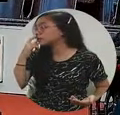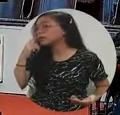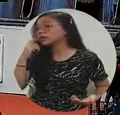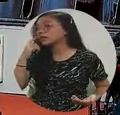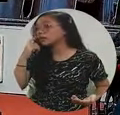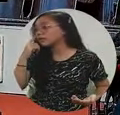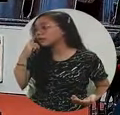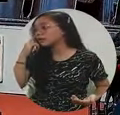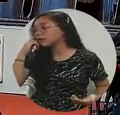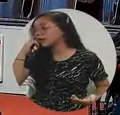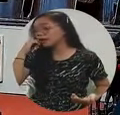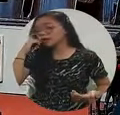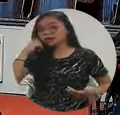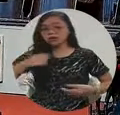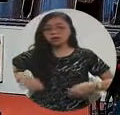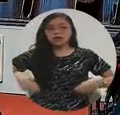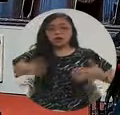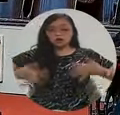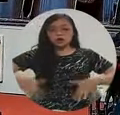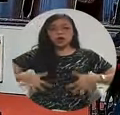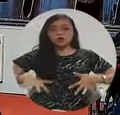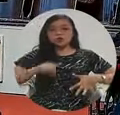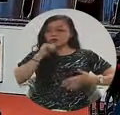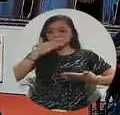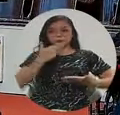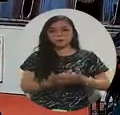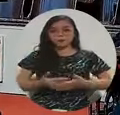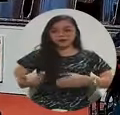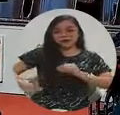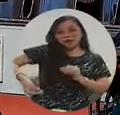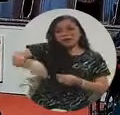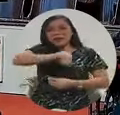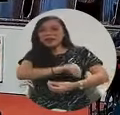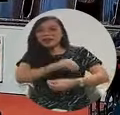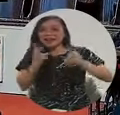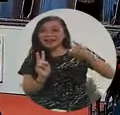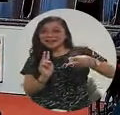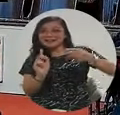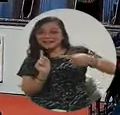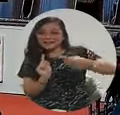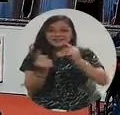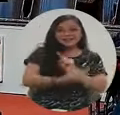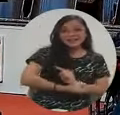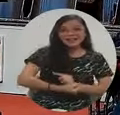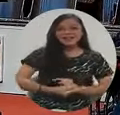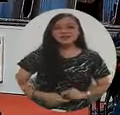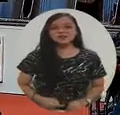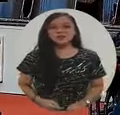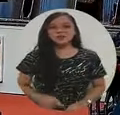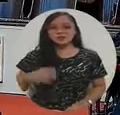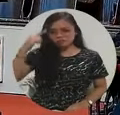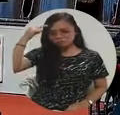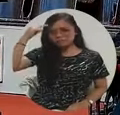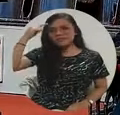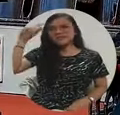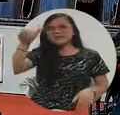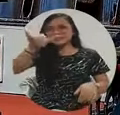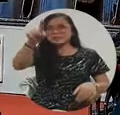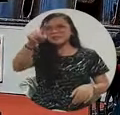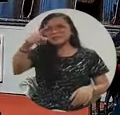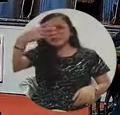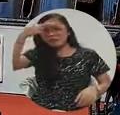Ano ba? Evidently, I did not put the first button to the first button hole.